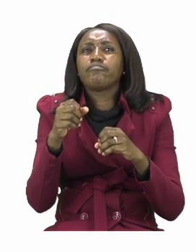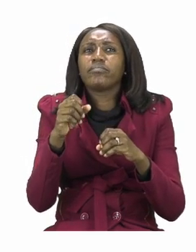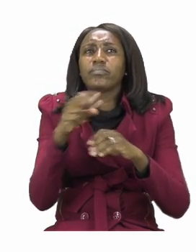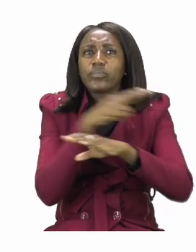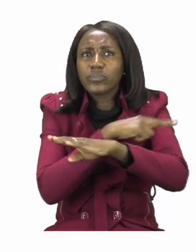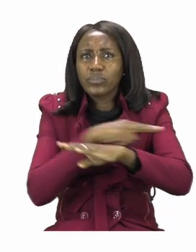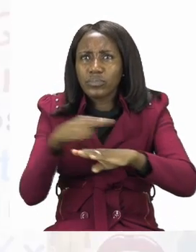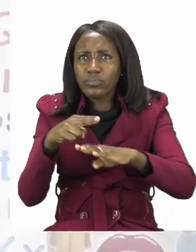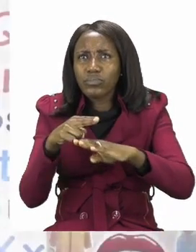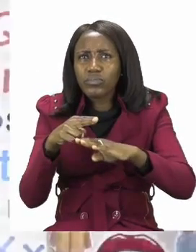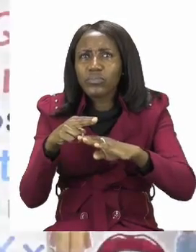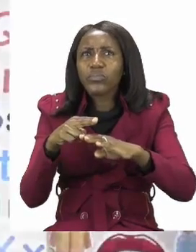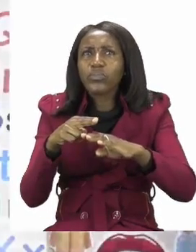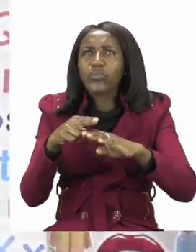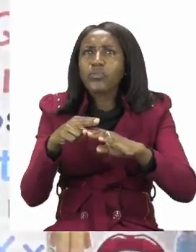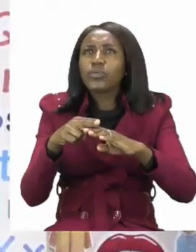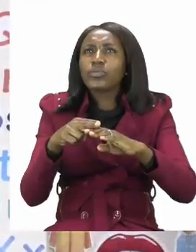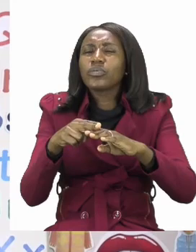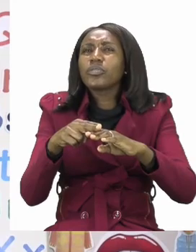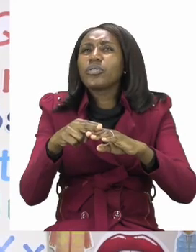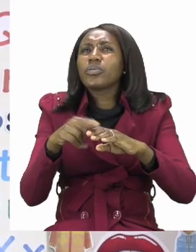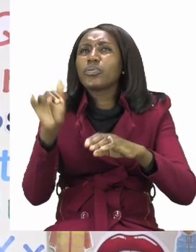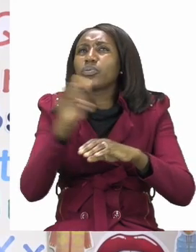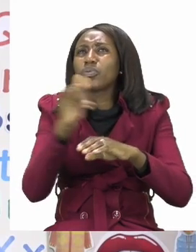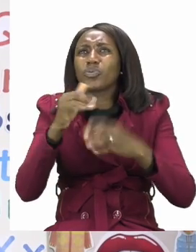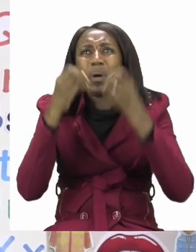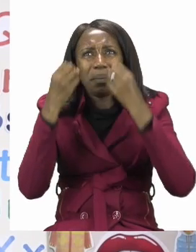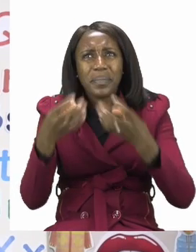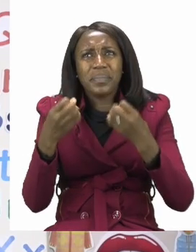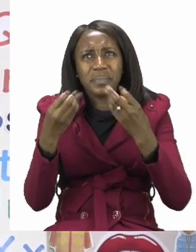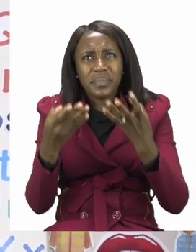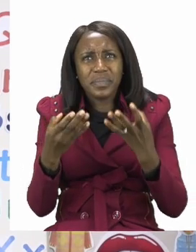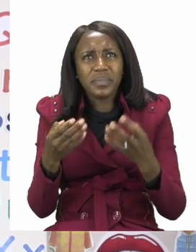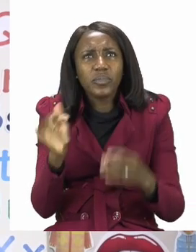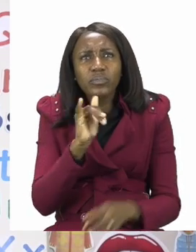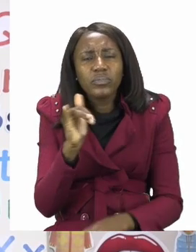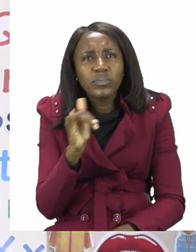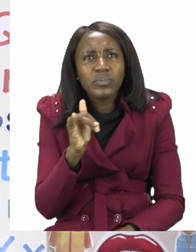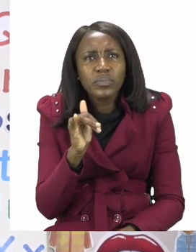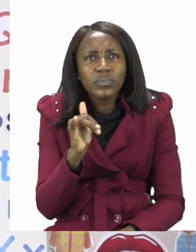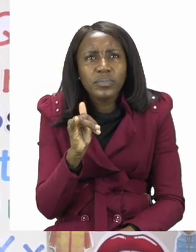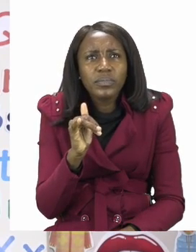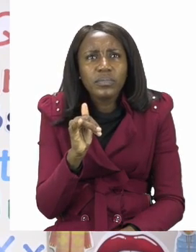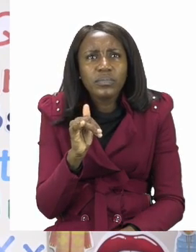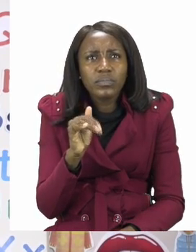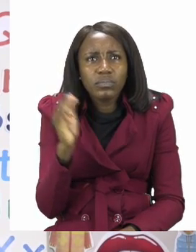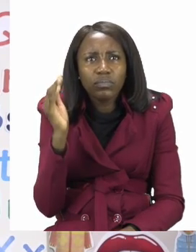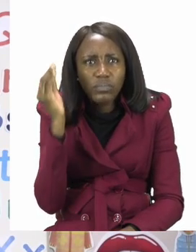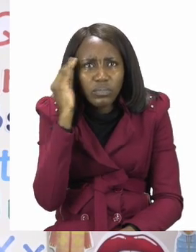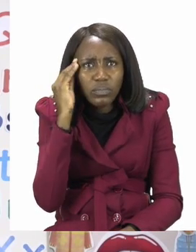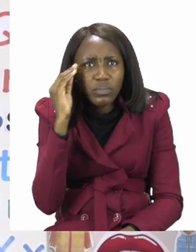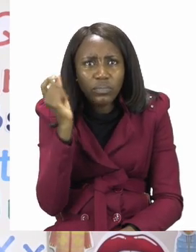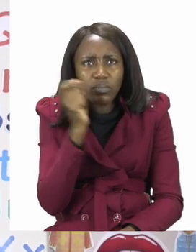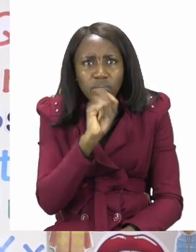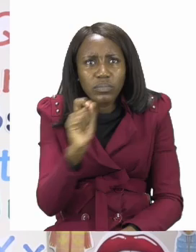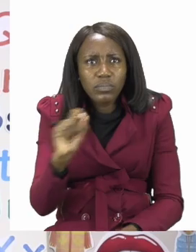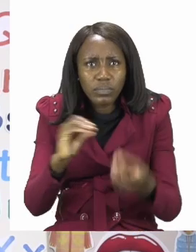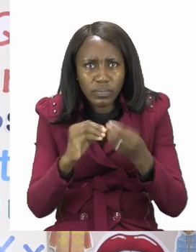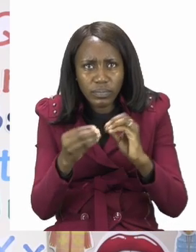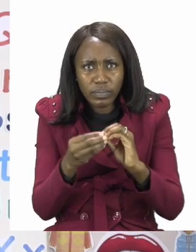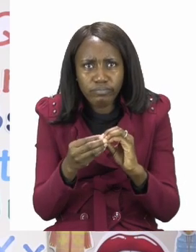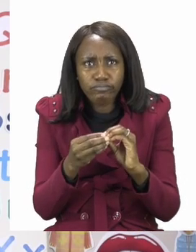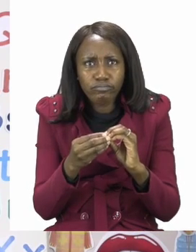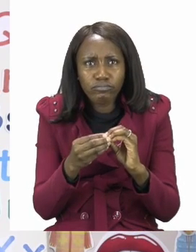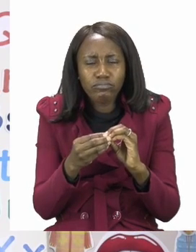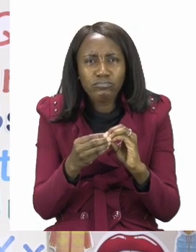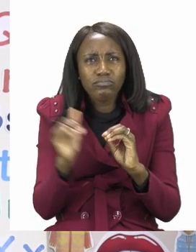the most? So, according to what we already know, we have written the numbers down of how many